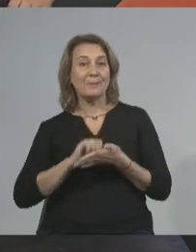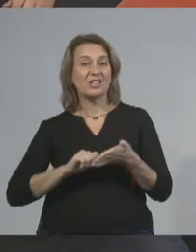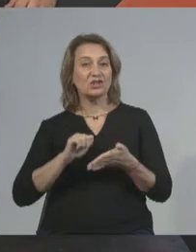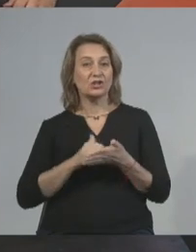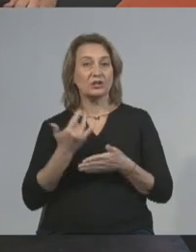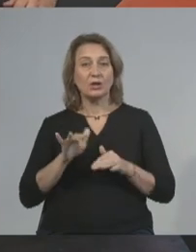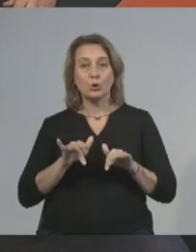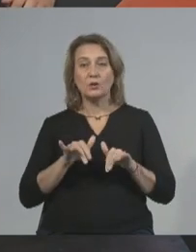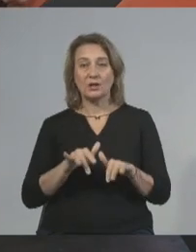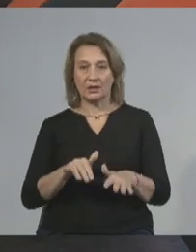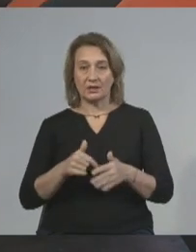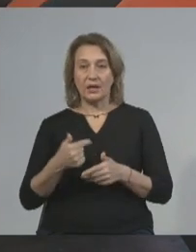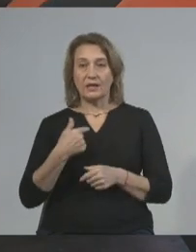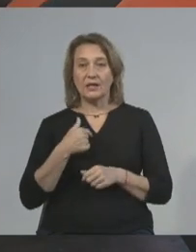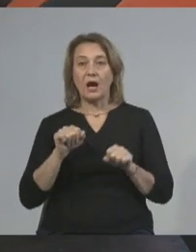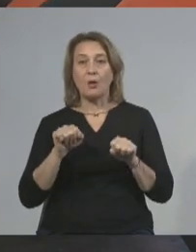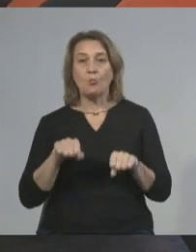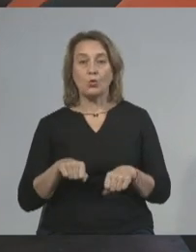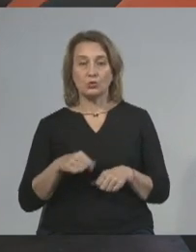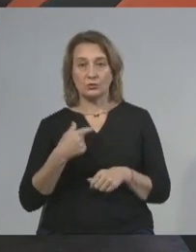why are they efficient